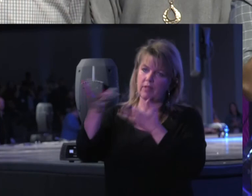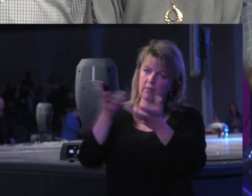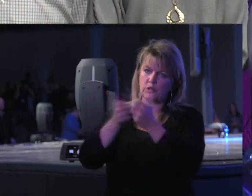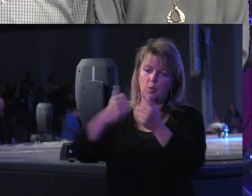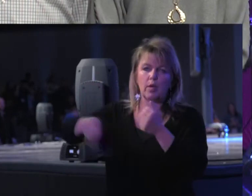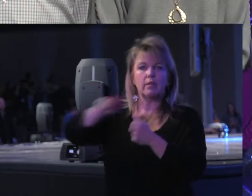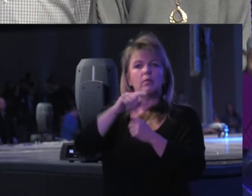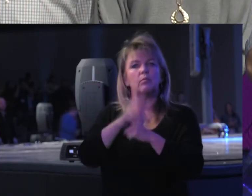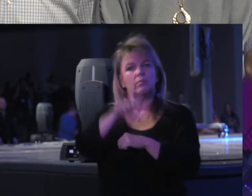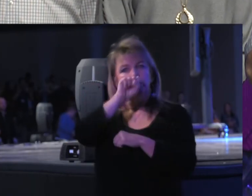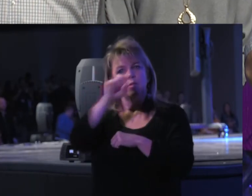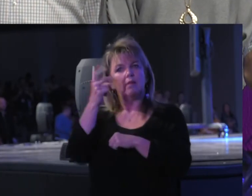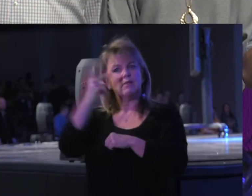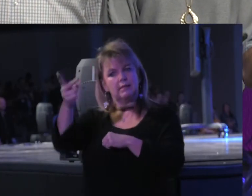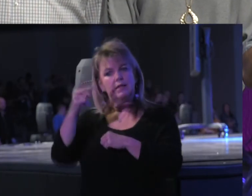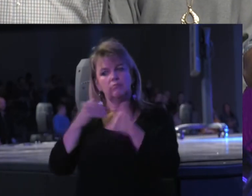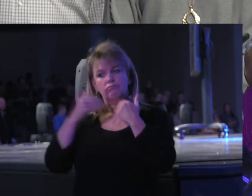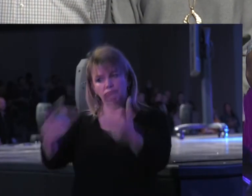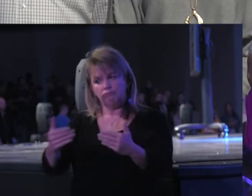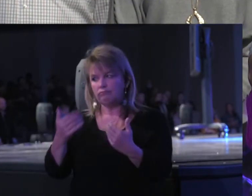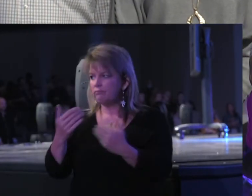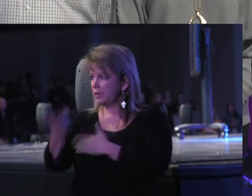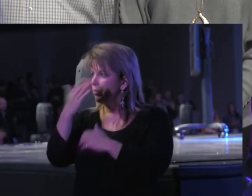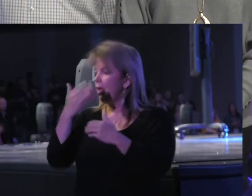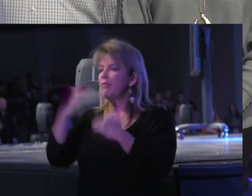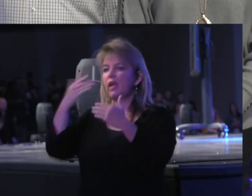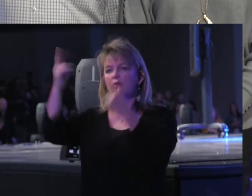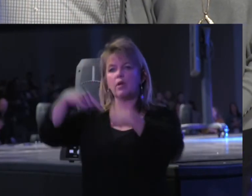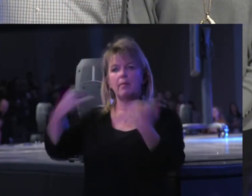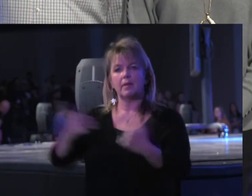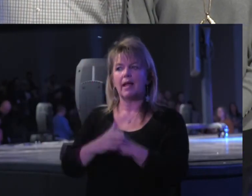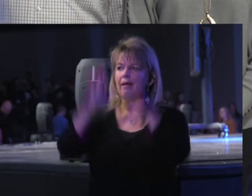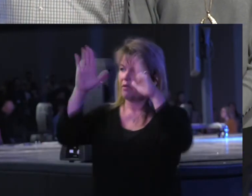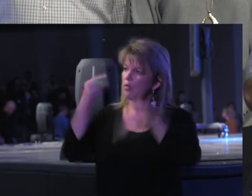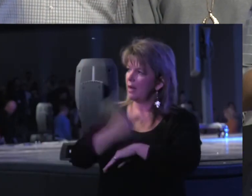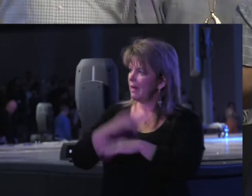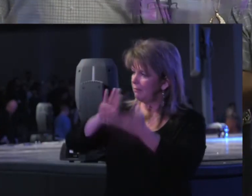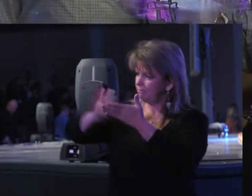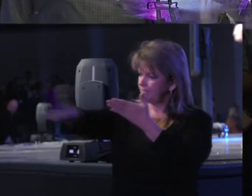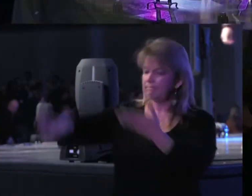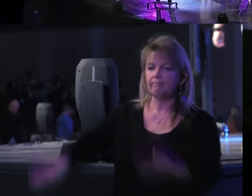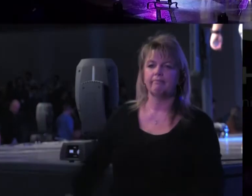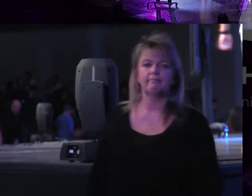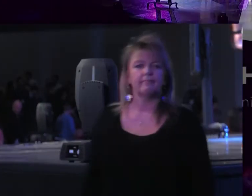we would love to see you take that step as well. So thank you for being here today. Have a great day. You are dismissed.